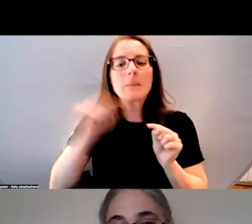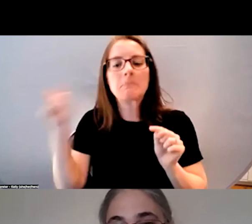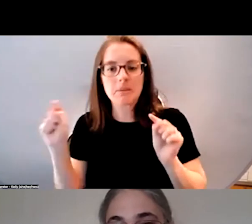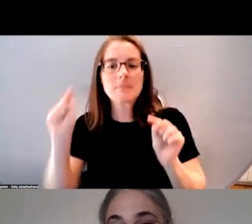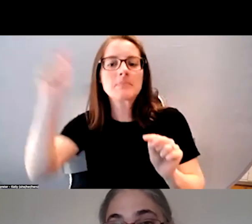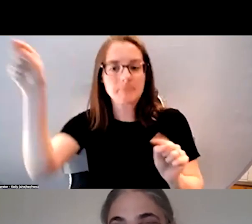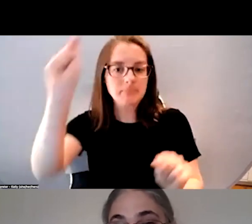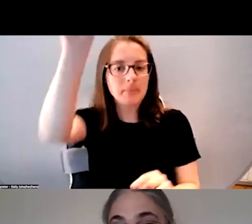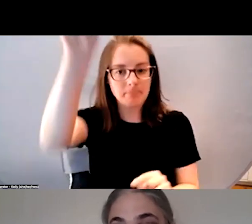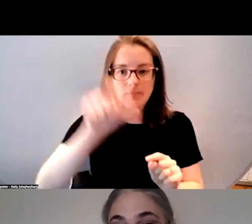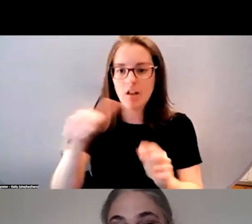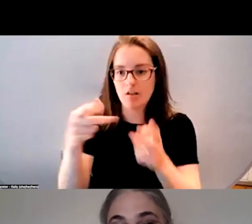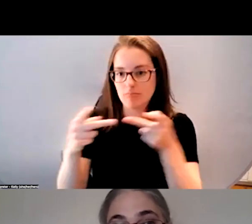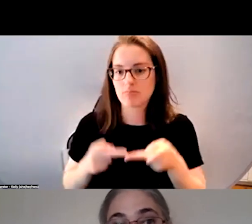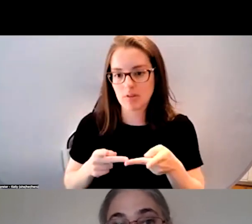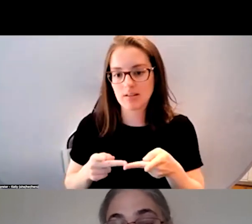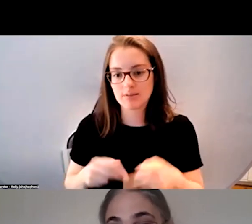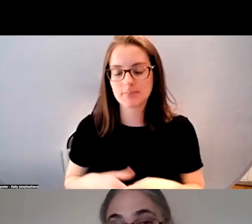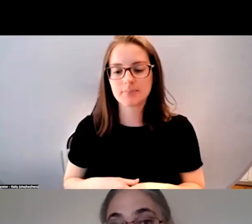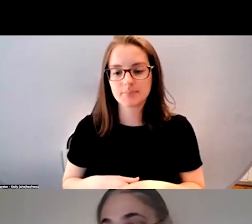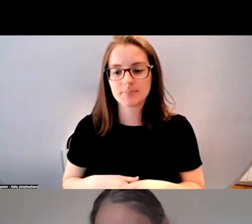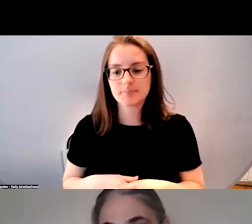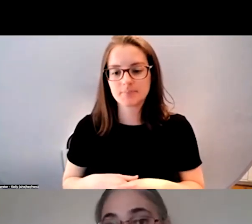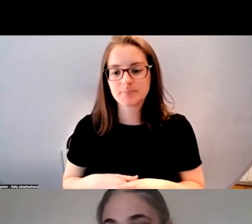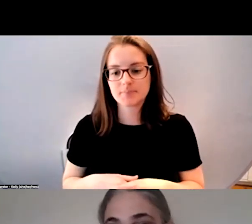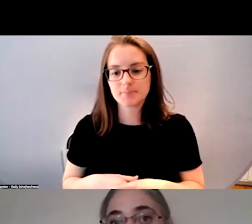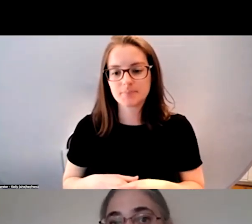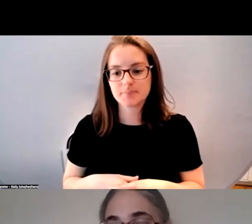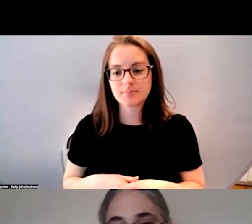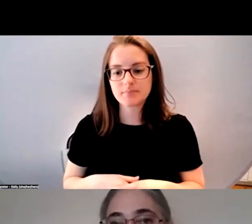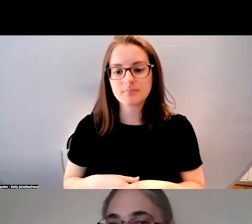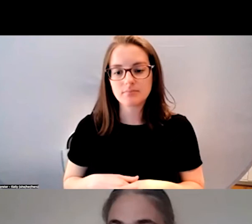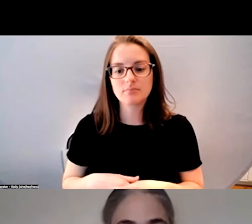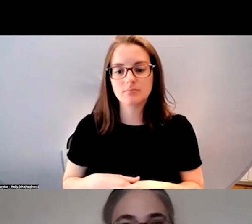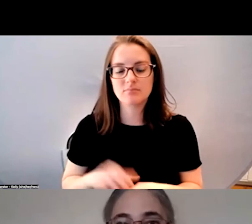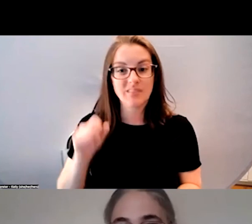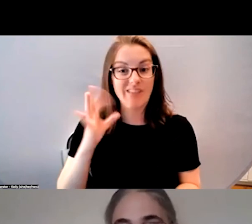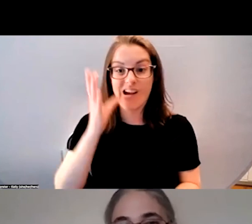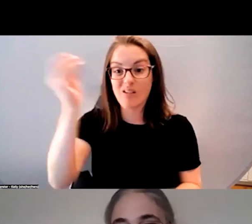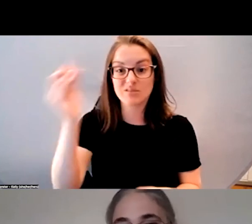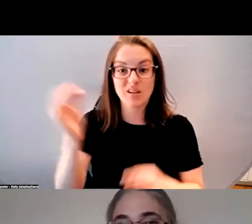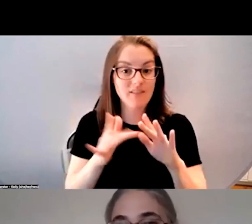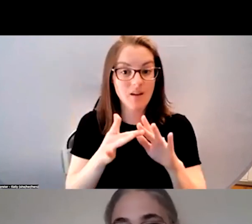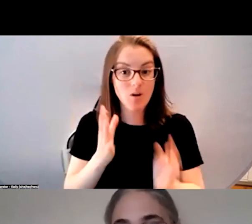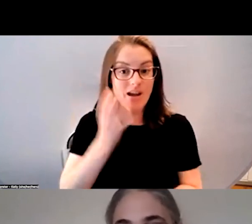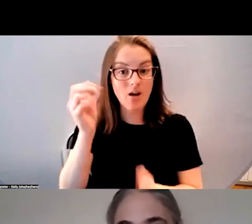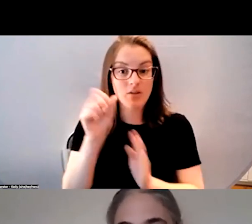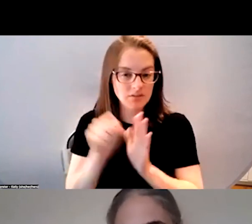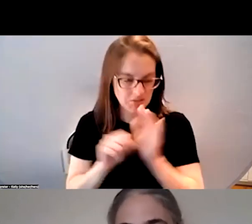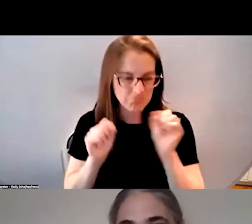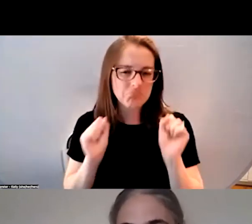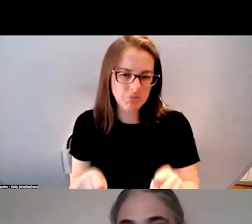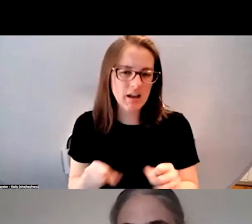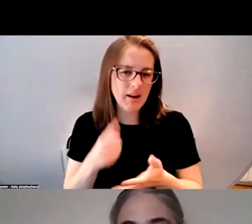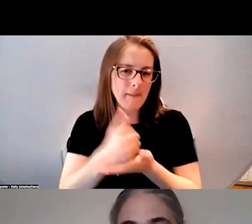are seeking supports for folks who are out of network or out of state. And we would be happy to support folks who run into issues related